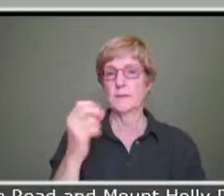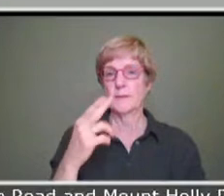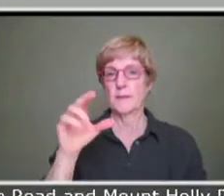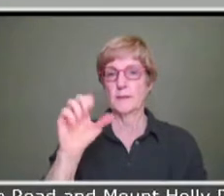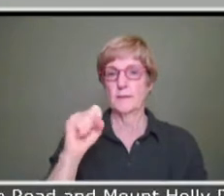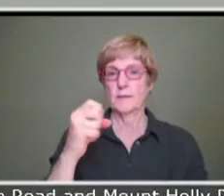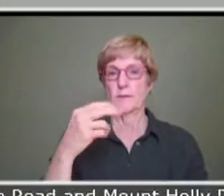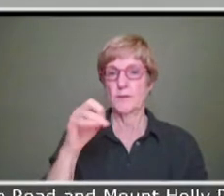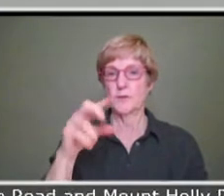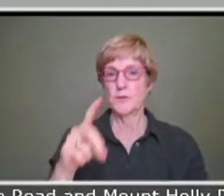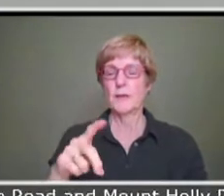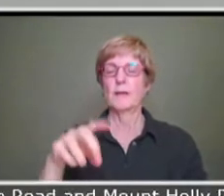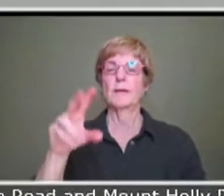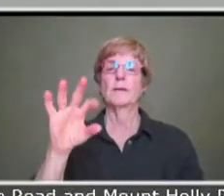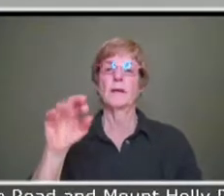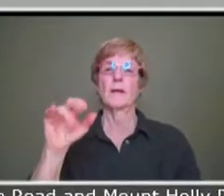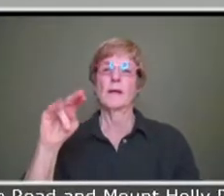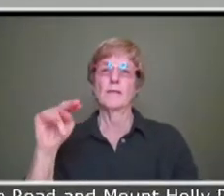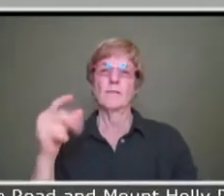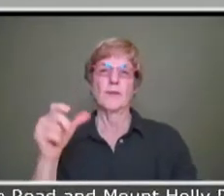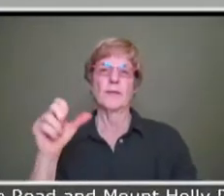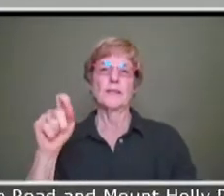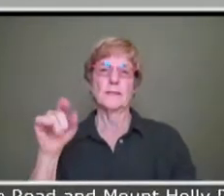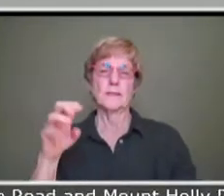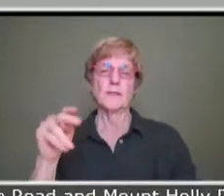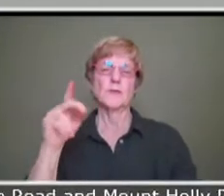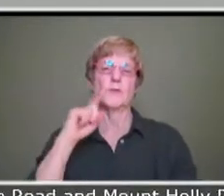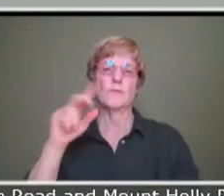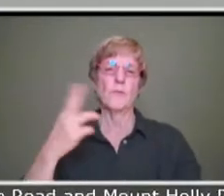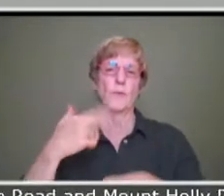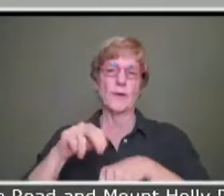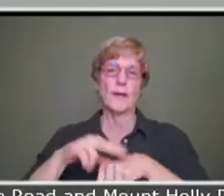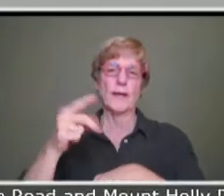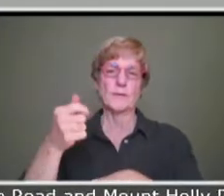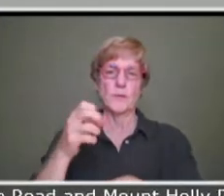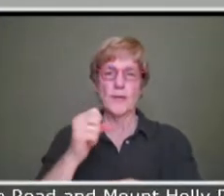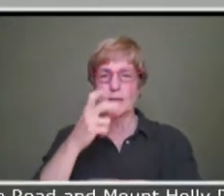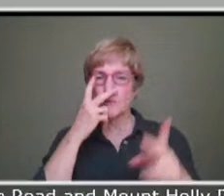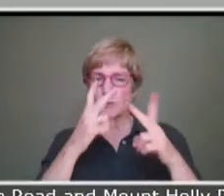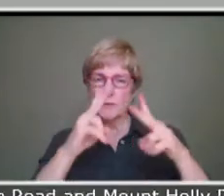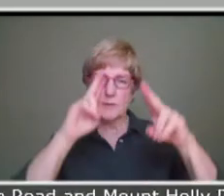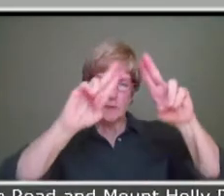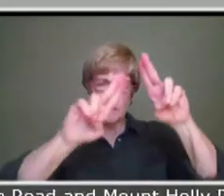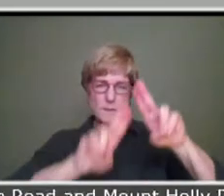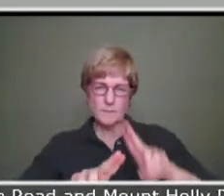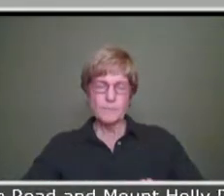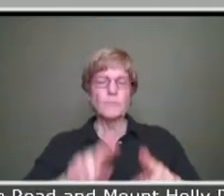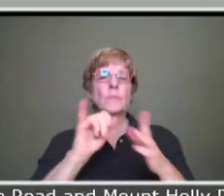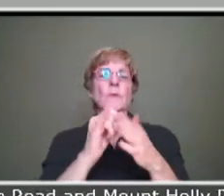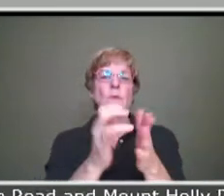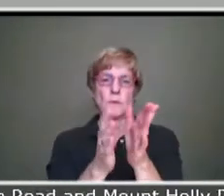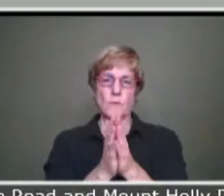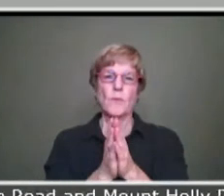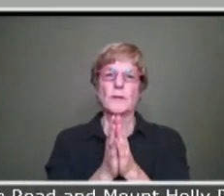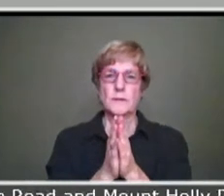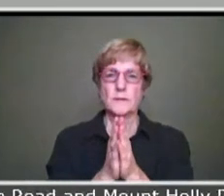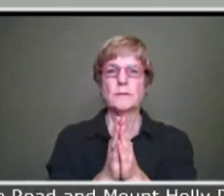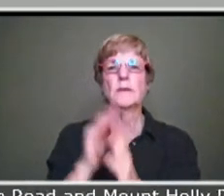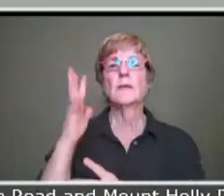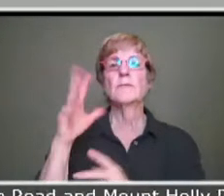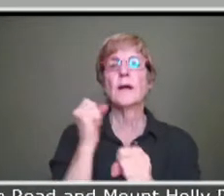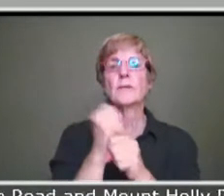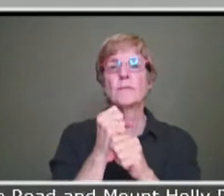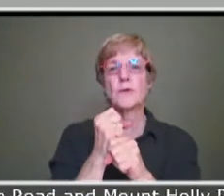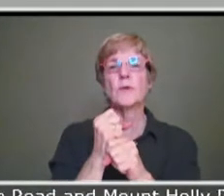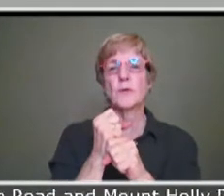filling station uh you can see all those laid out throughout the site labeled does request a five-year vesting